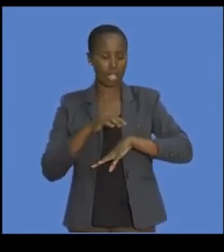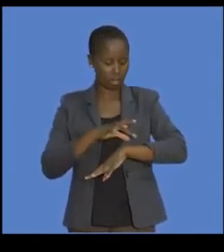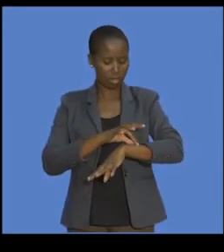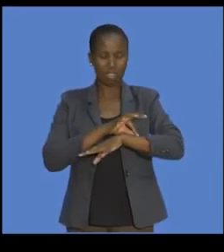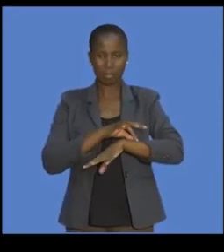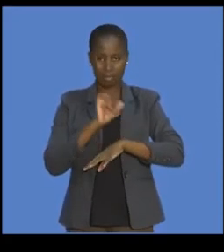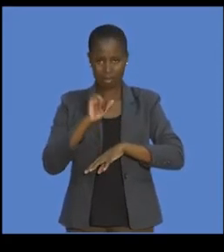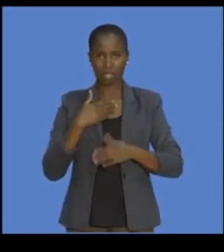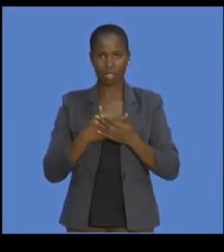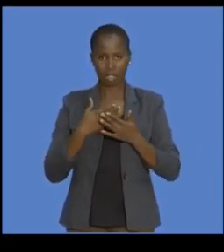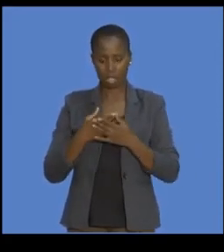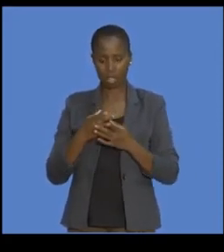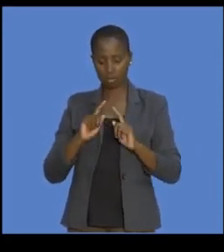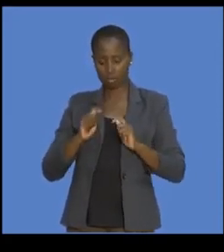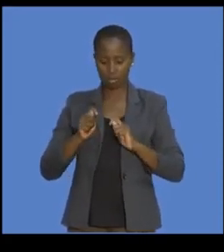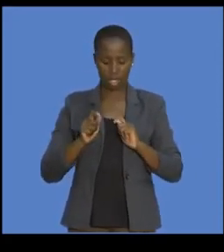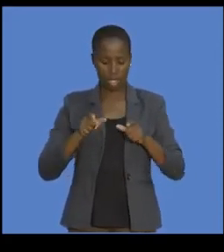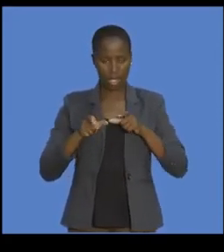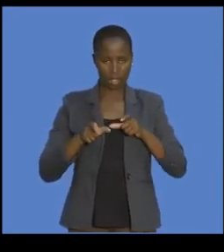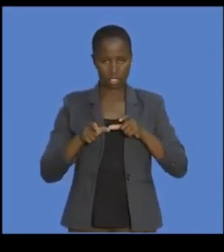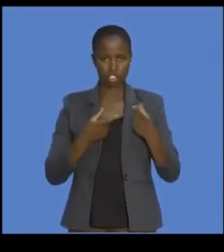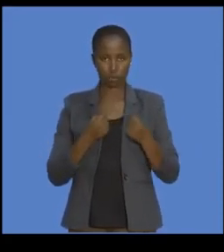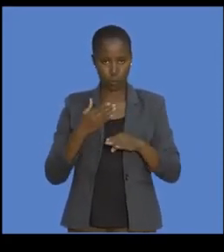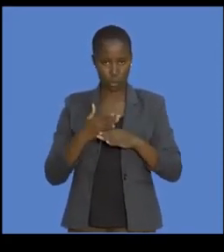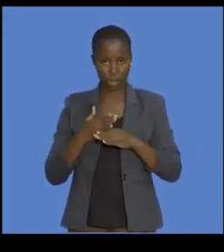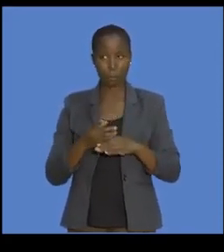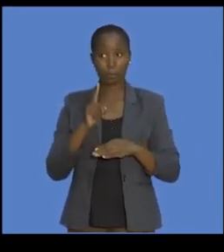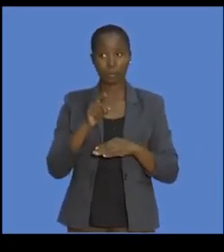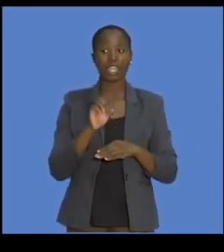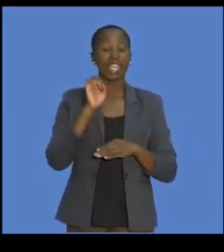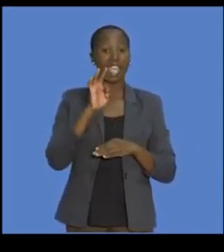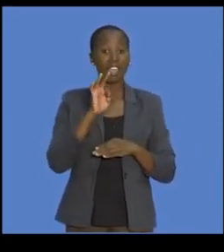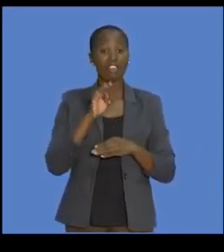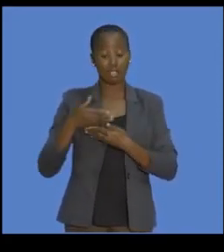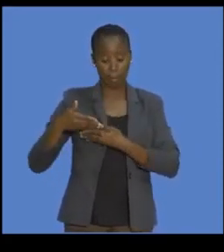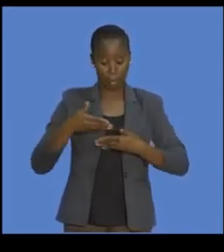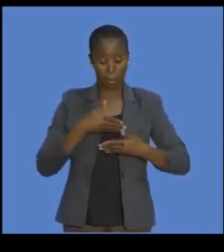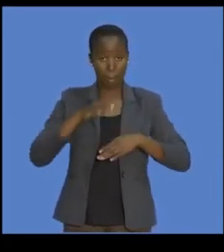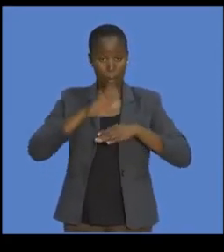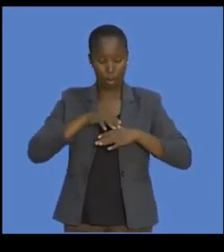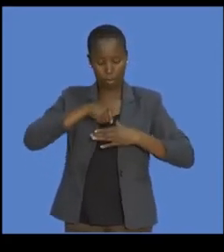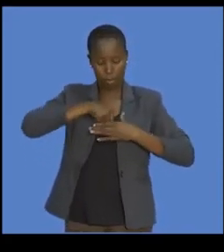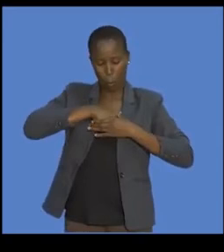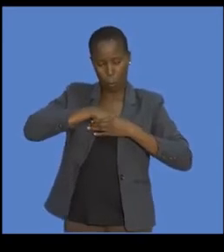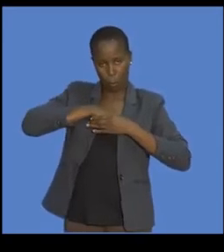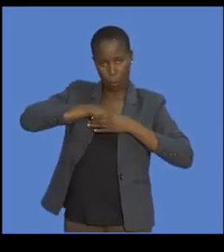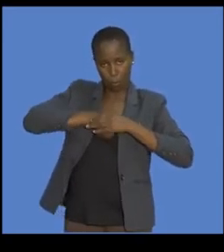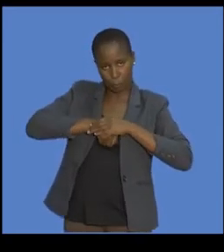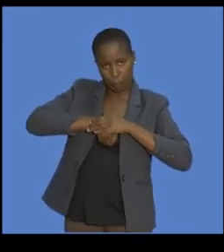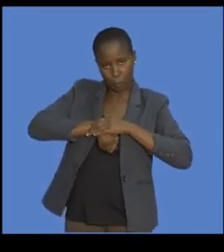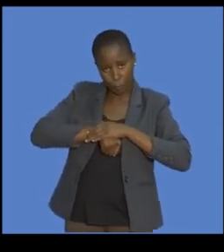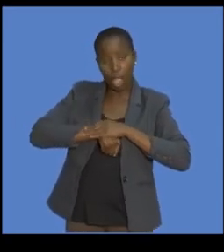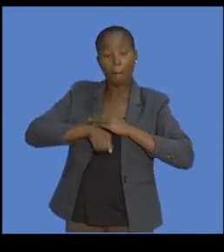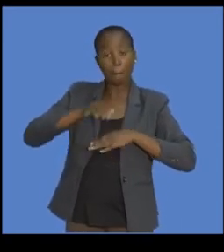to contract. So as the baby pushes further against the cervix, there is more stimulation of